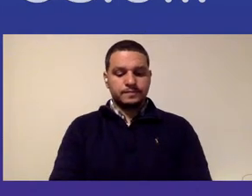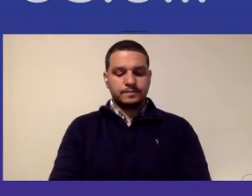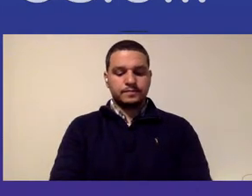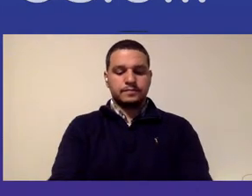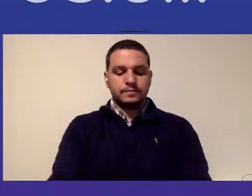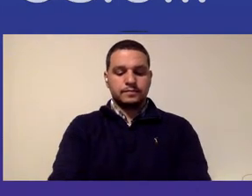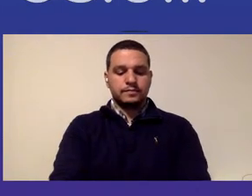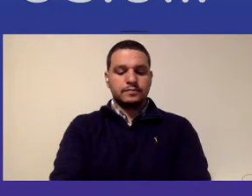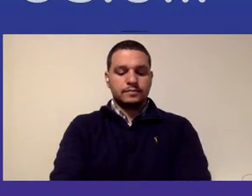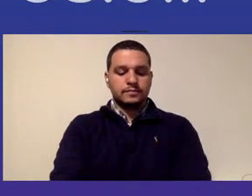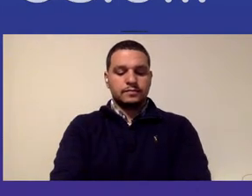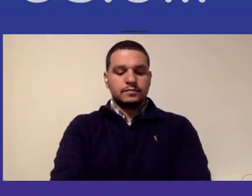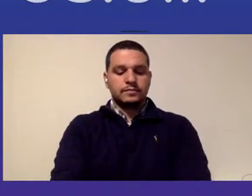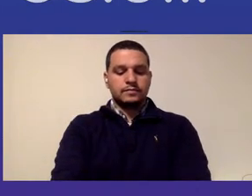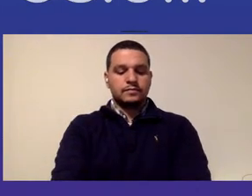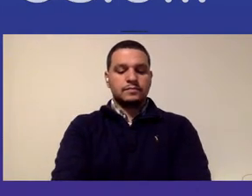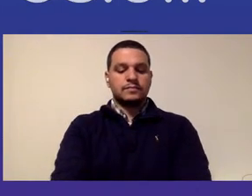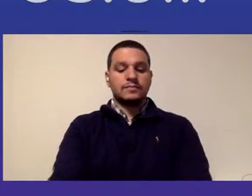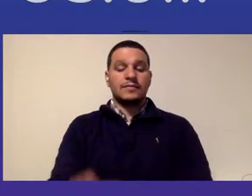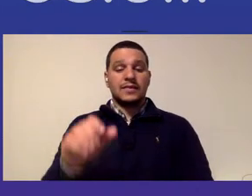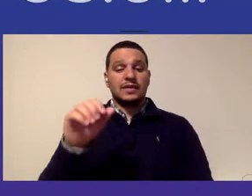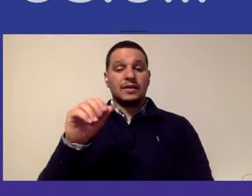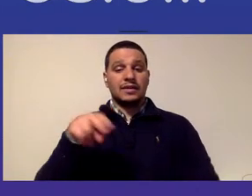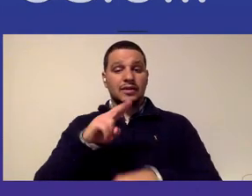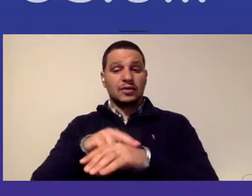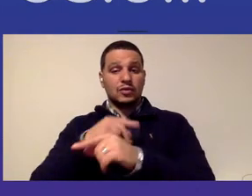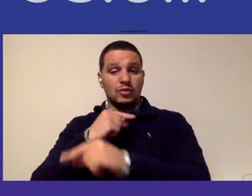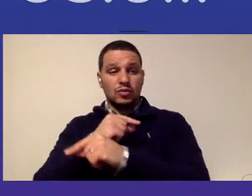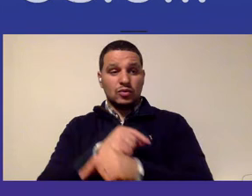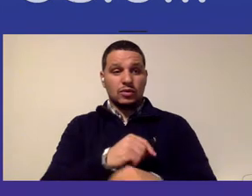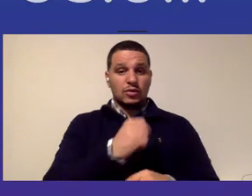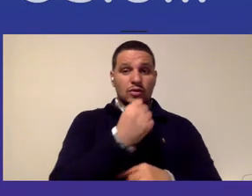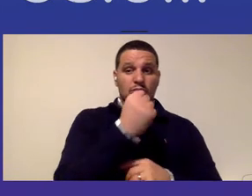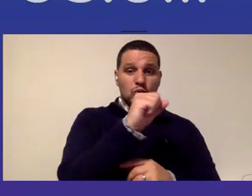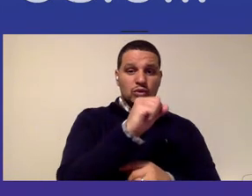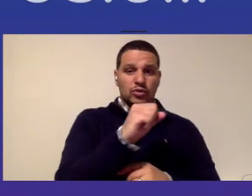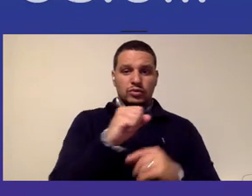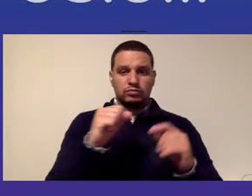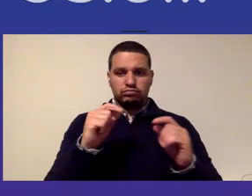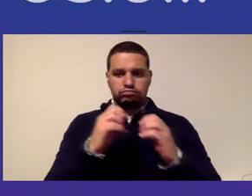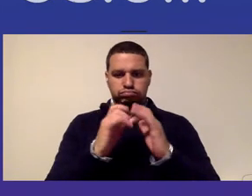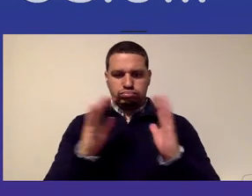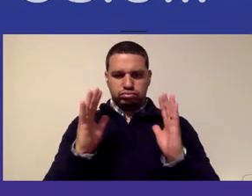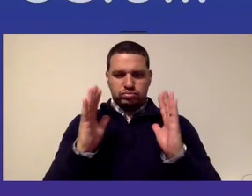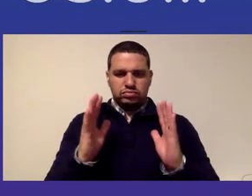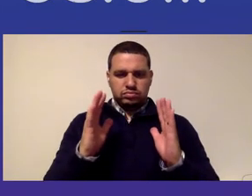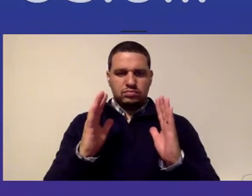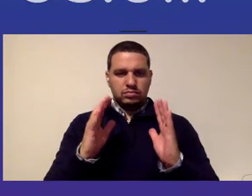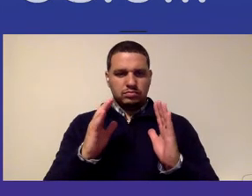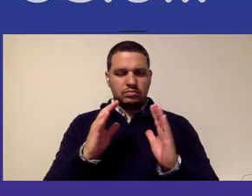The space between the National Guard and the protesters is electric. The pavement vibrates.